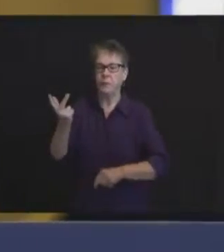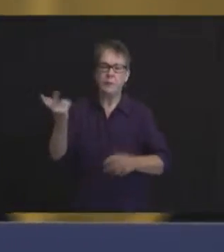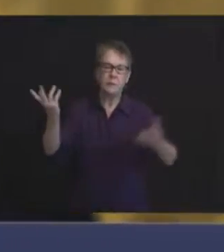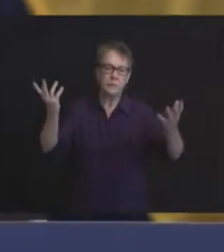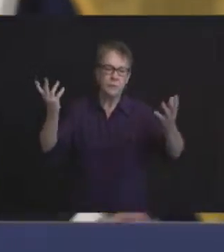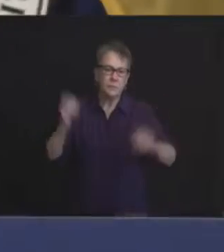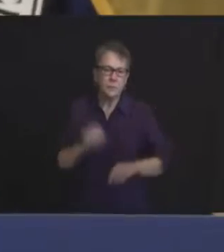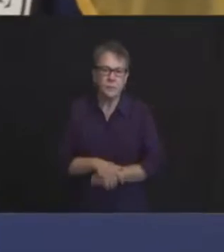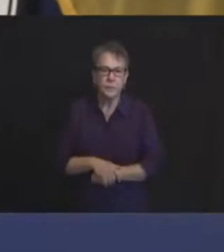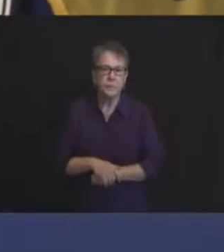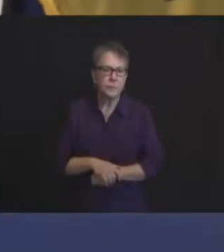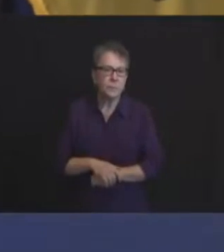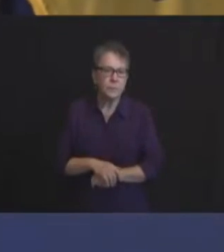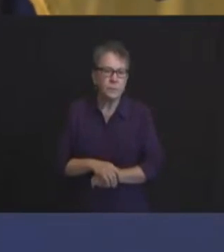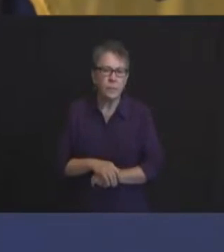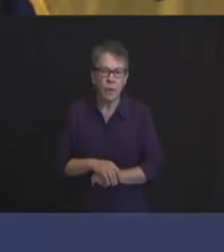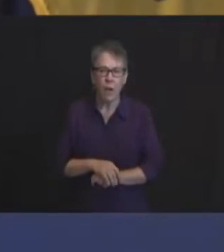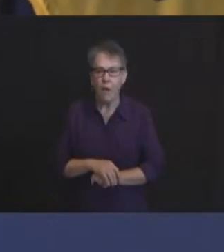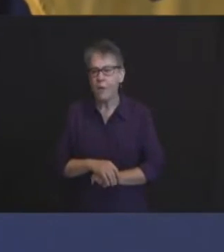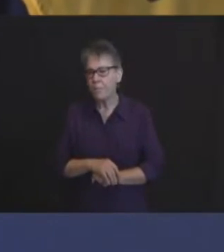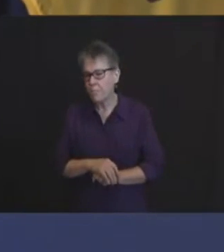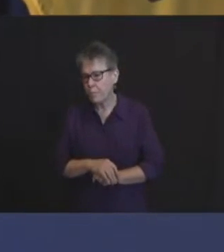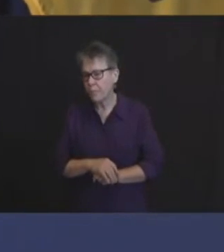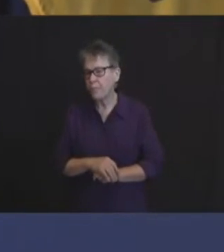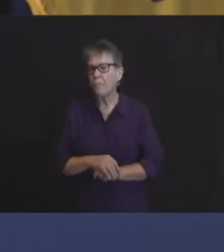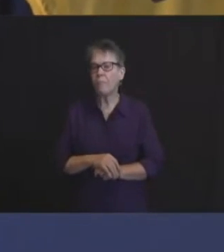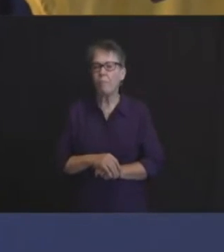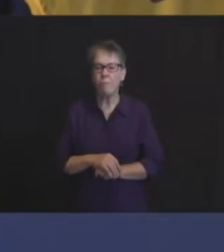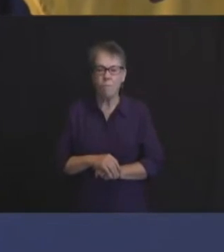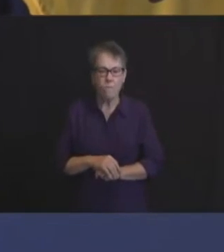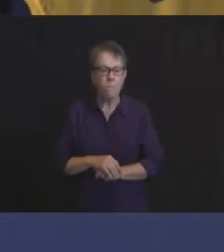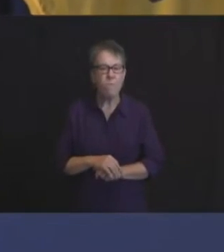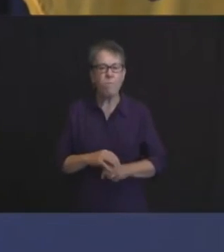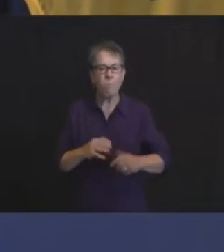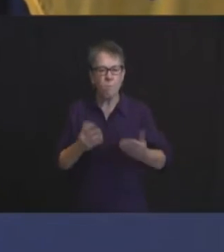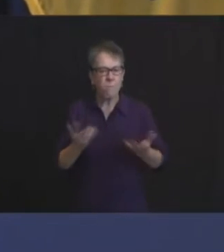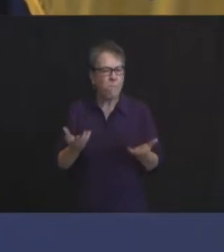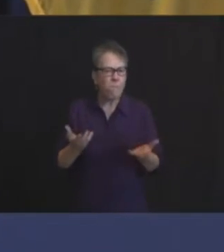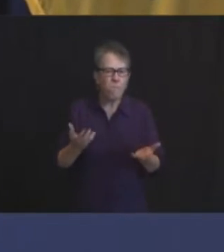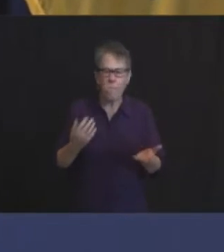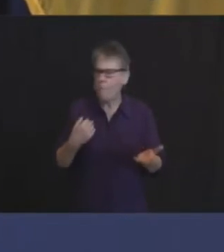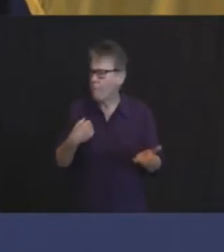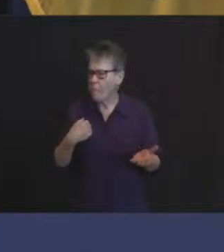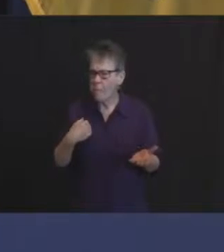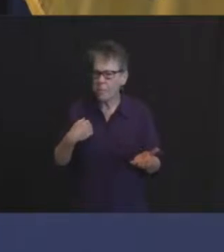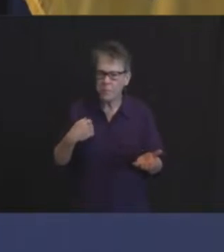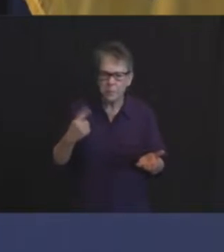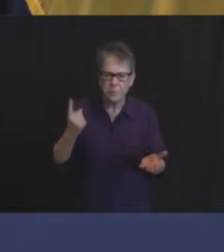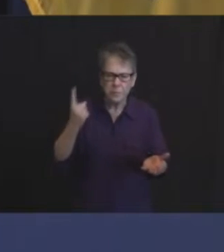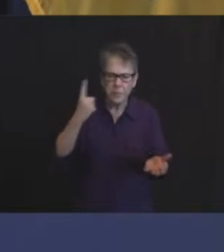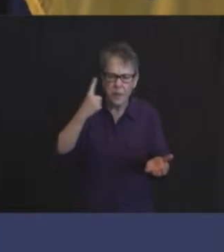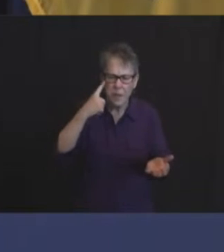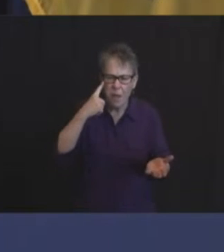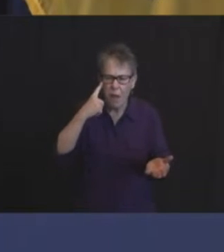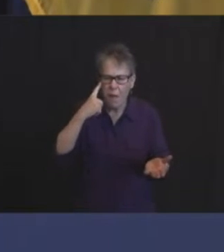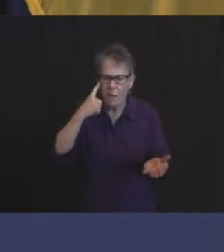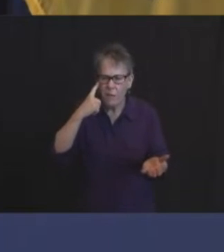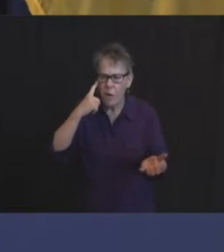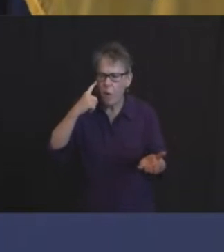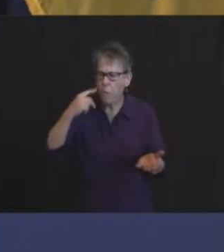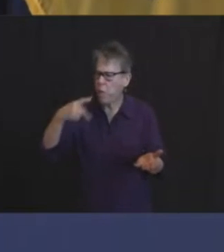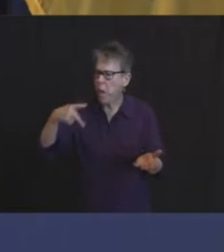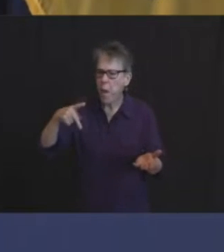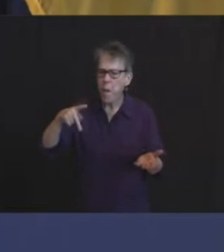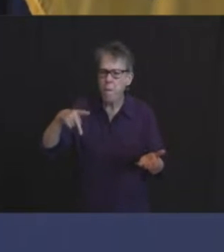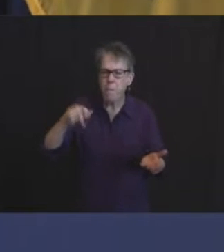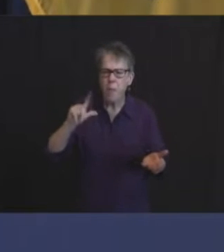weekend. I thought Dr. Palmer, the first speaker today, African-American health professional in